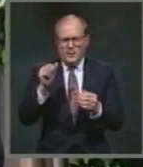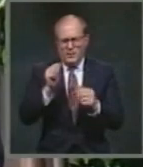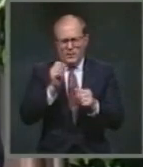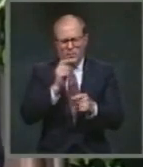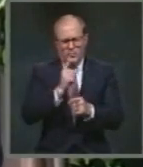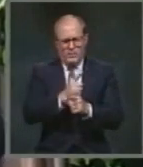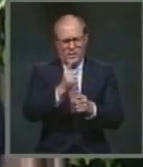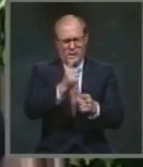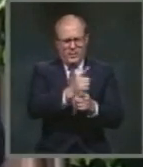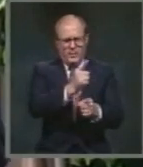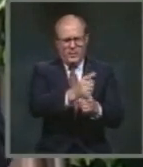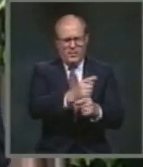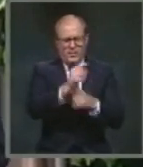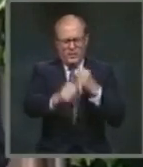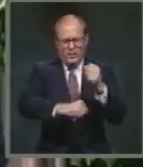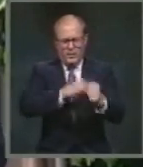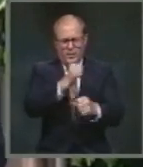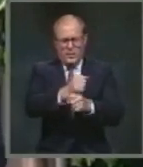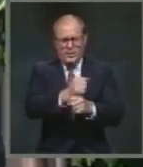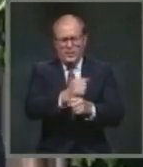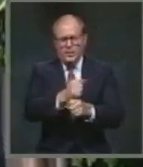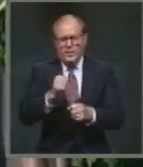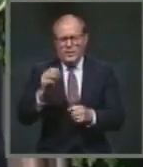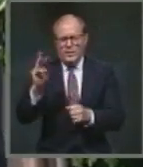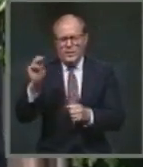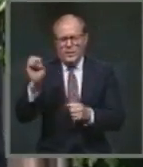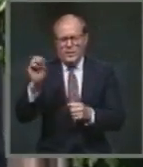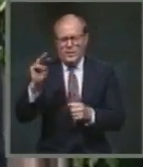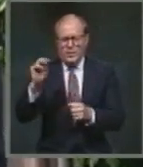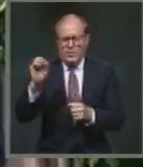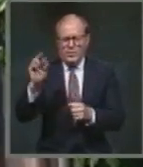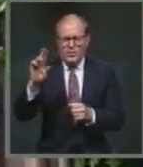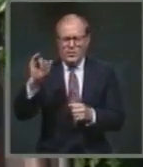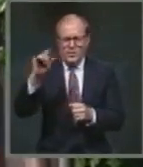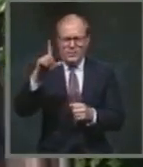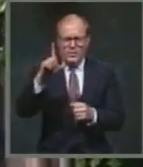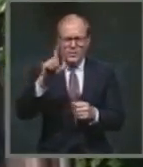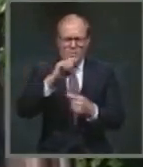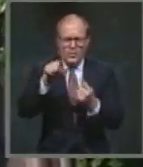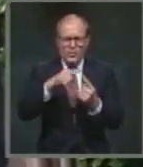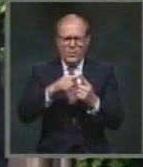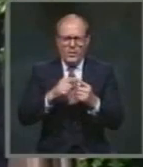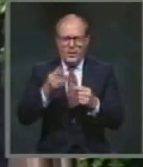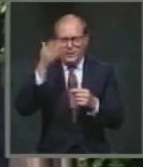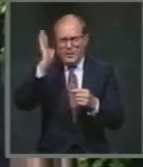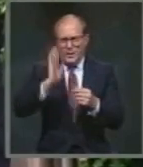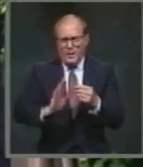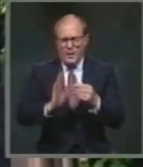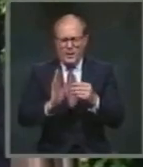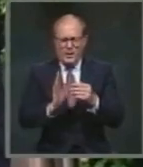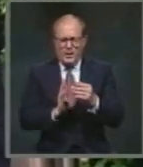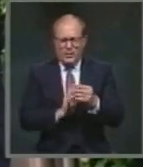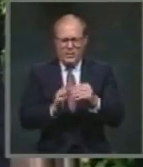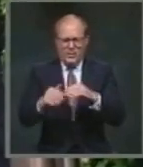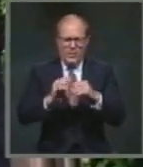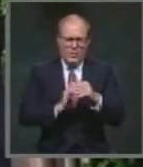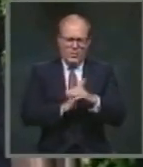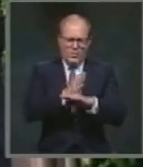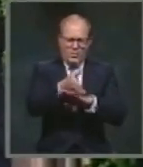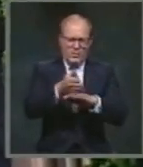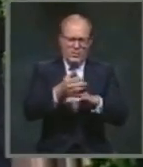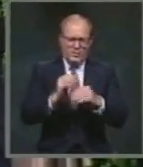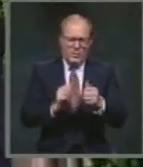memorial of that dreadful night in Egypt when the Lord passed over Israel and the firstborn in every family in Egypt